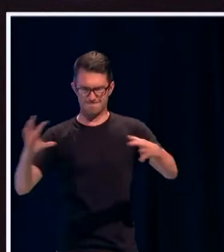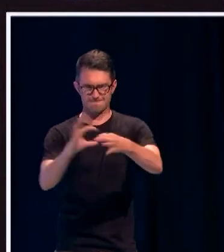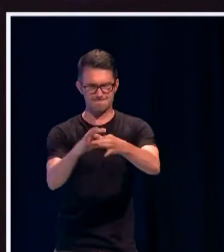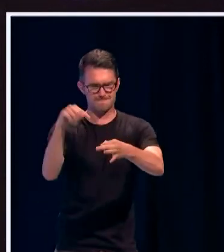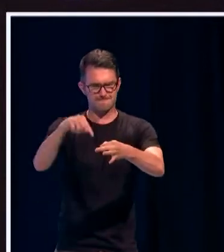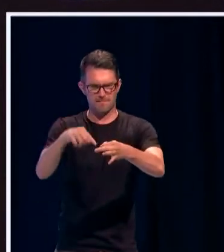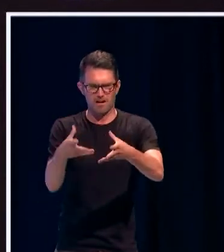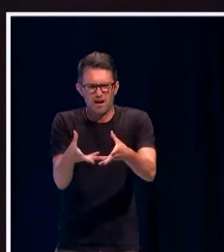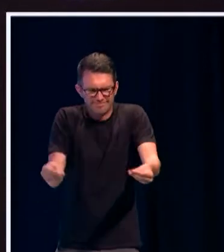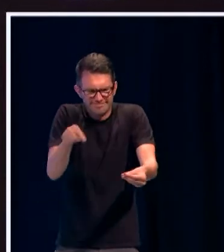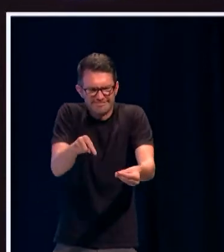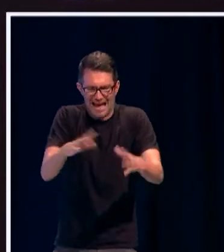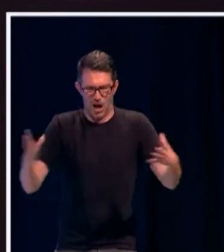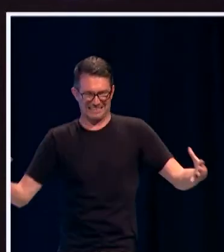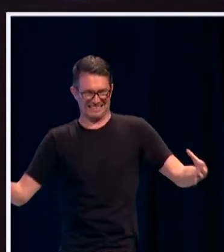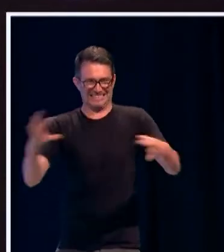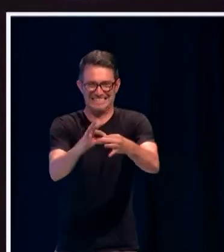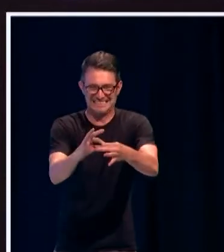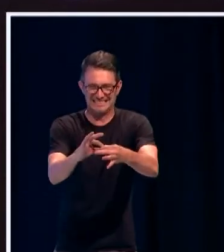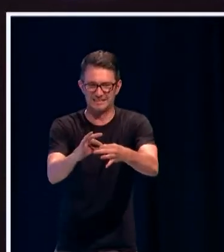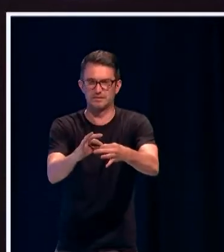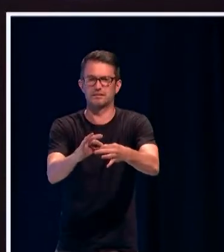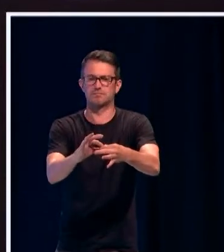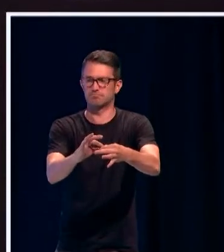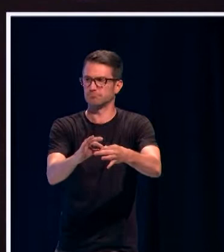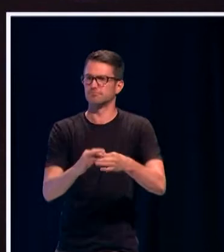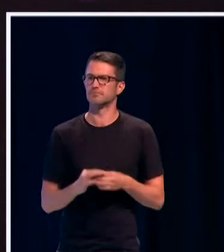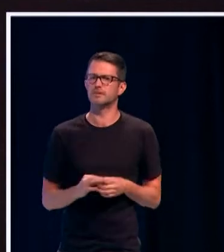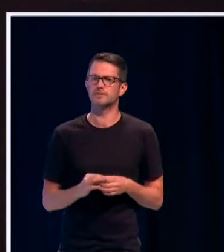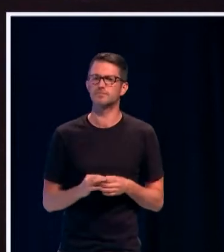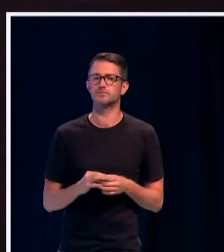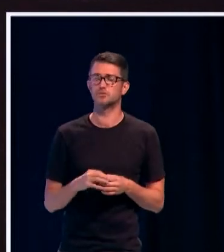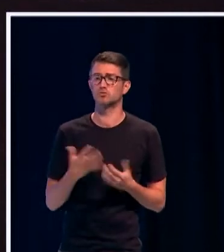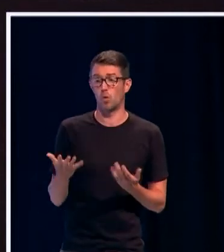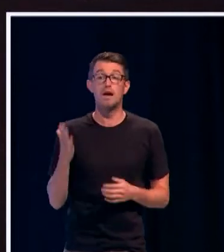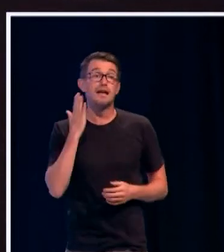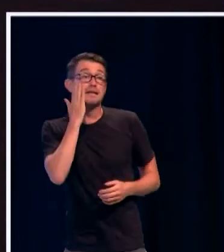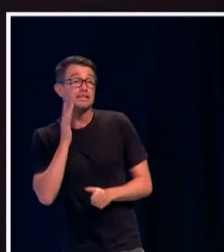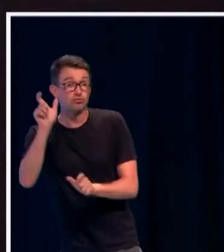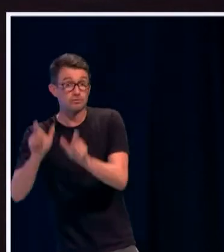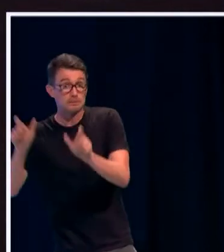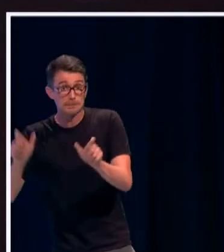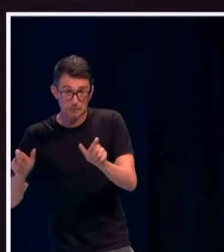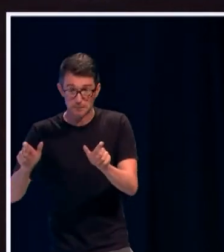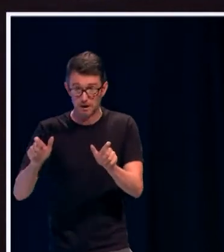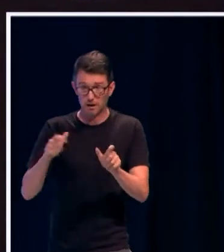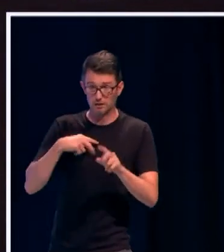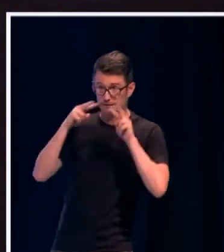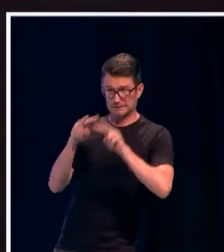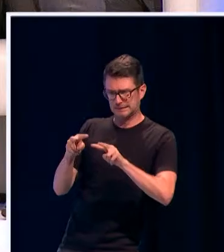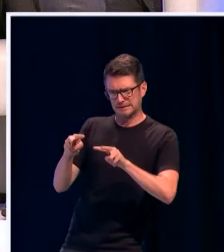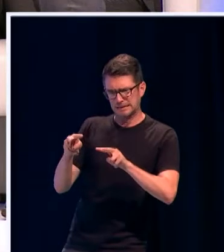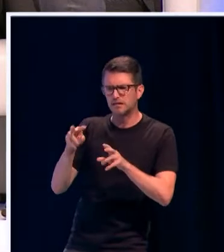we look from a disability movement. And when it goes to Indigenous movement, we see what disability-sensitive approach